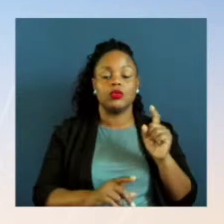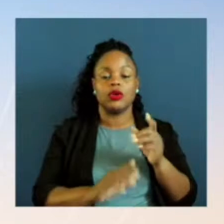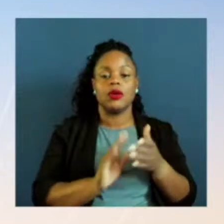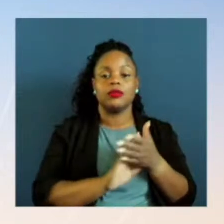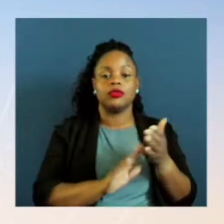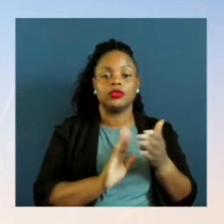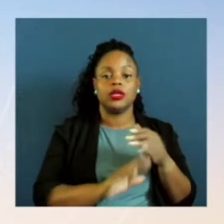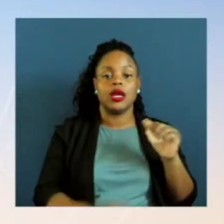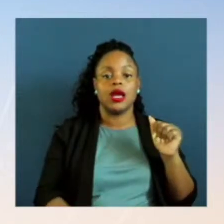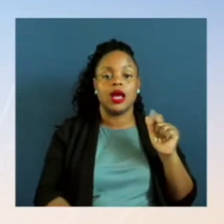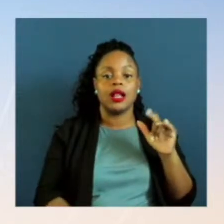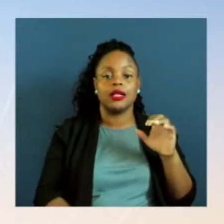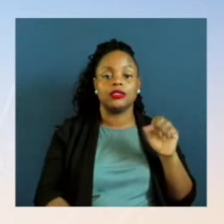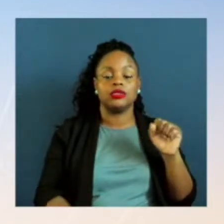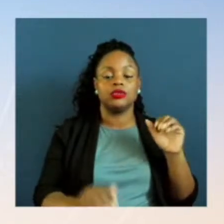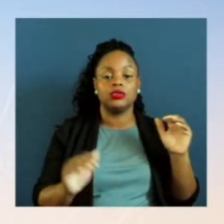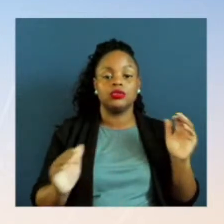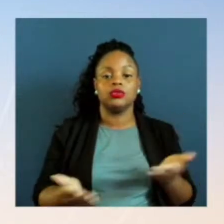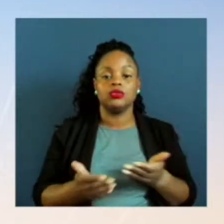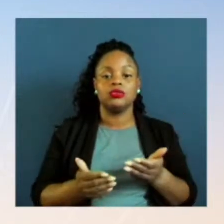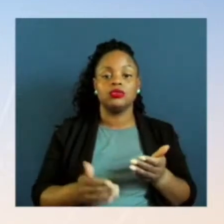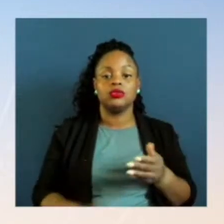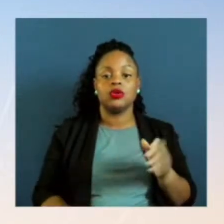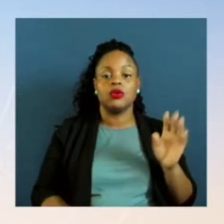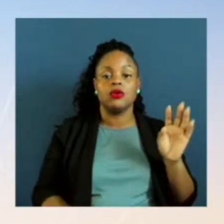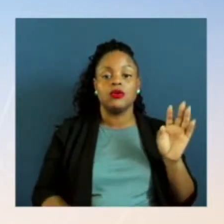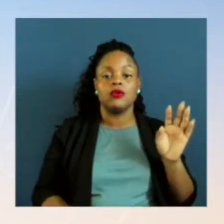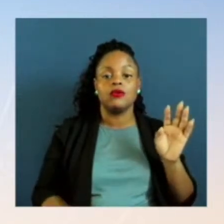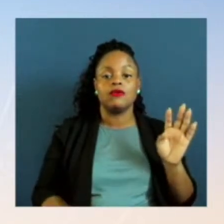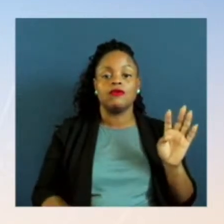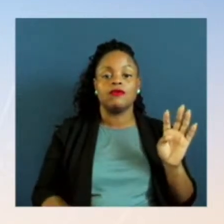4,446 are U.S. citizens, 14% of them.